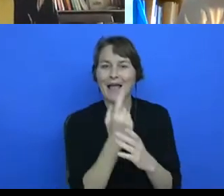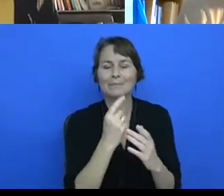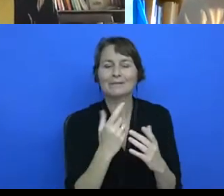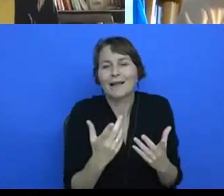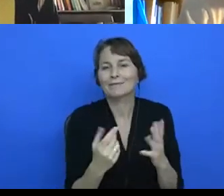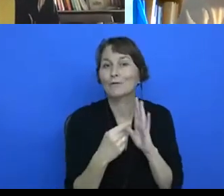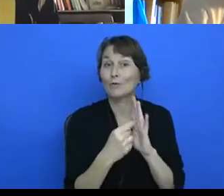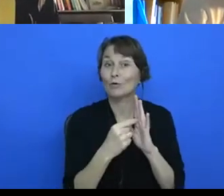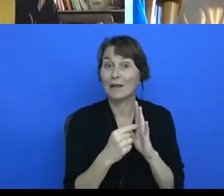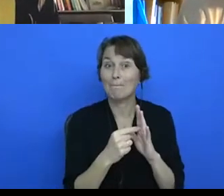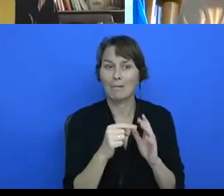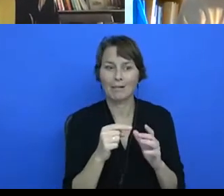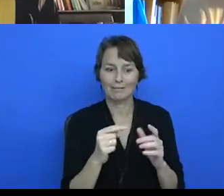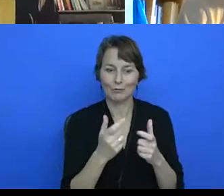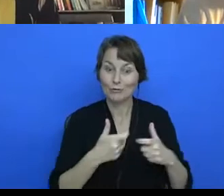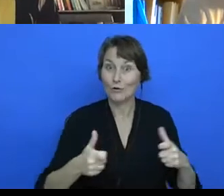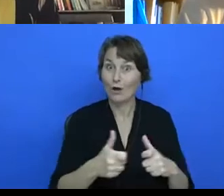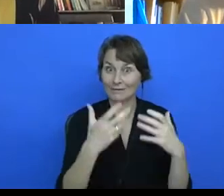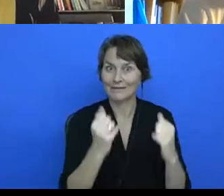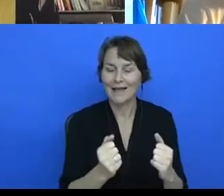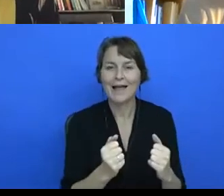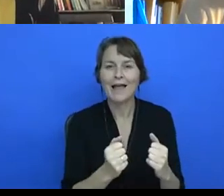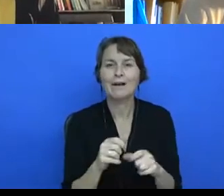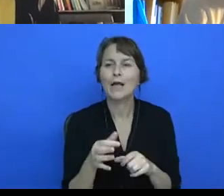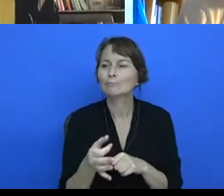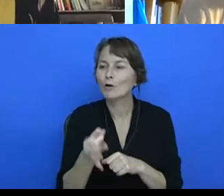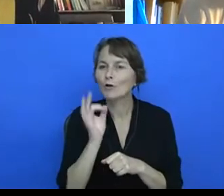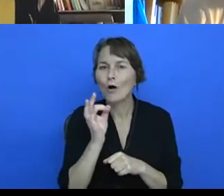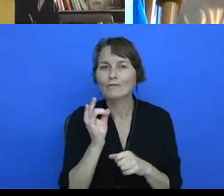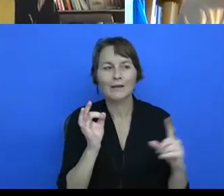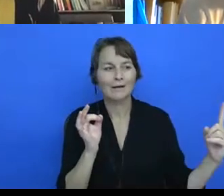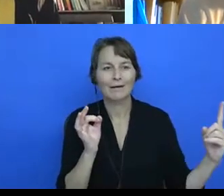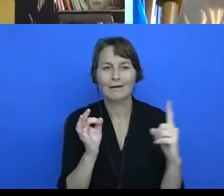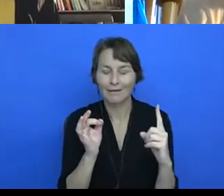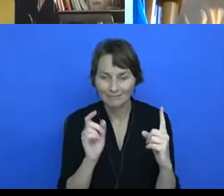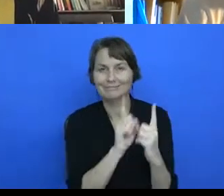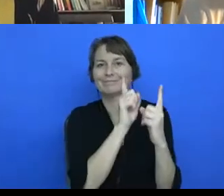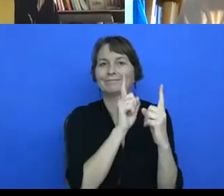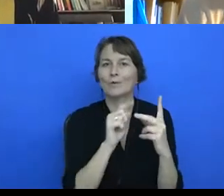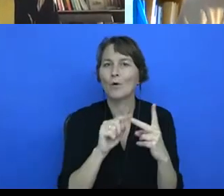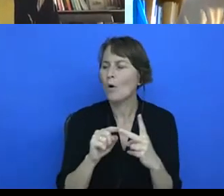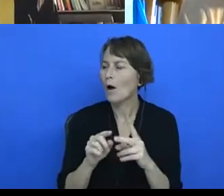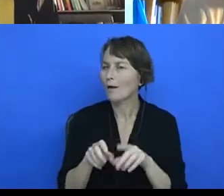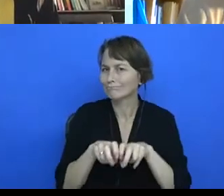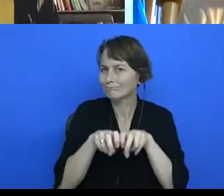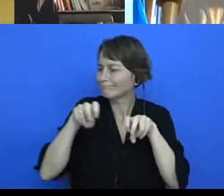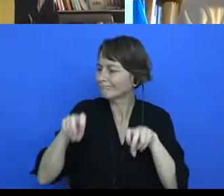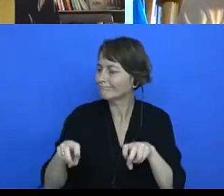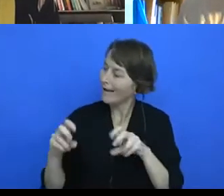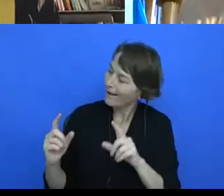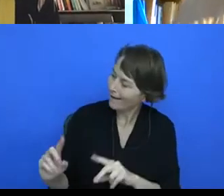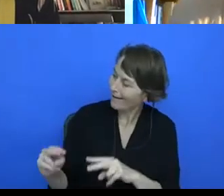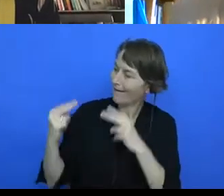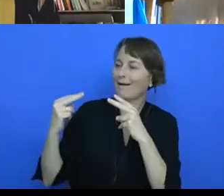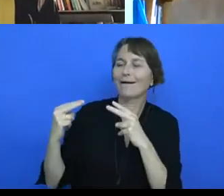or the conversation you have when you're sitting next to someone you don't know in a conference, and then that, you know, starts off some kind of discussion about areas of shared interest.